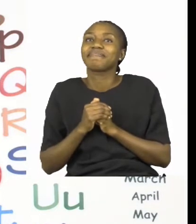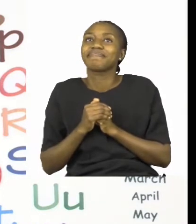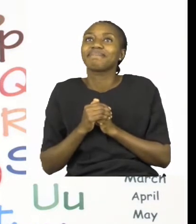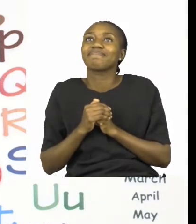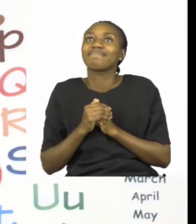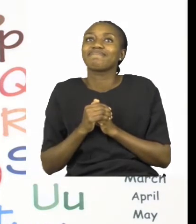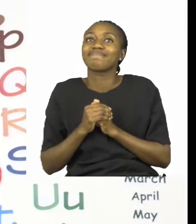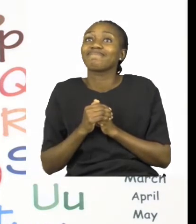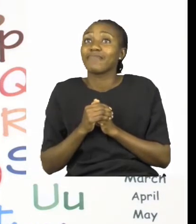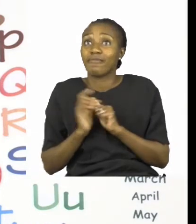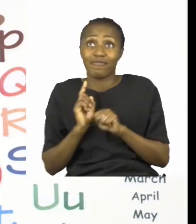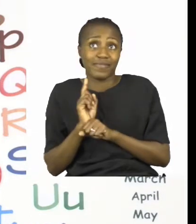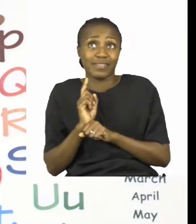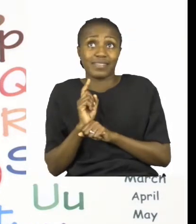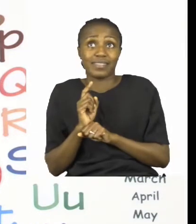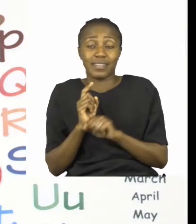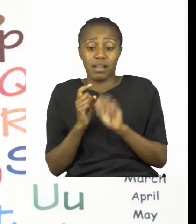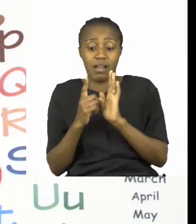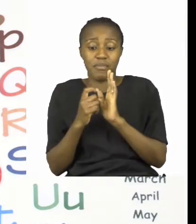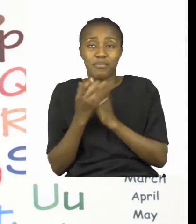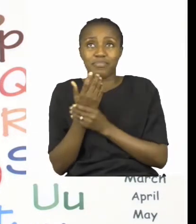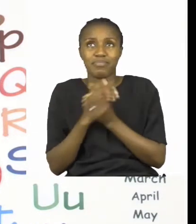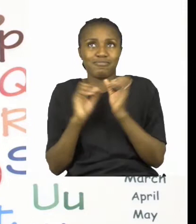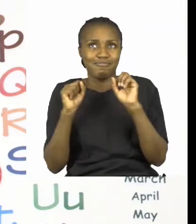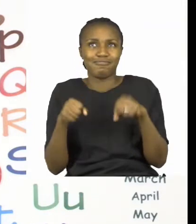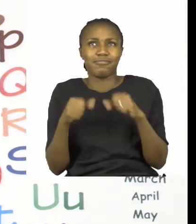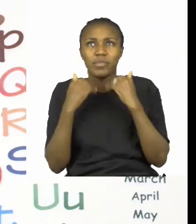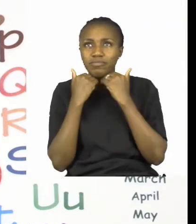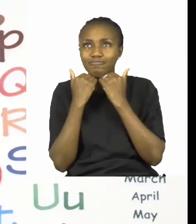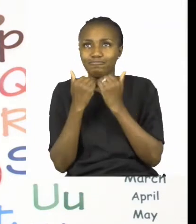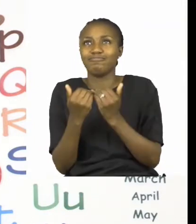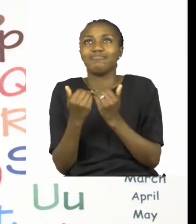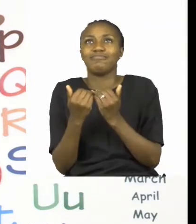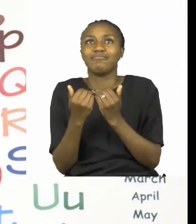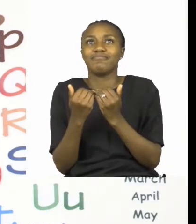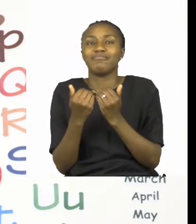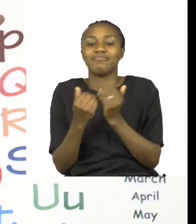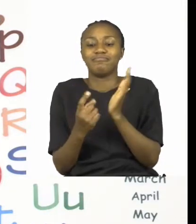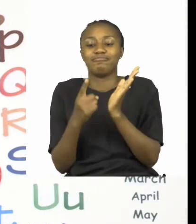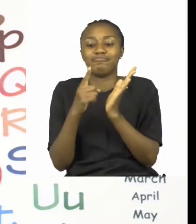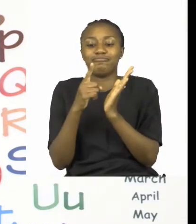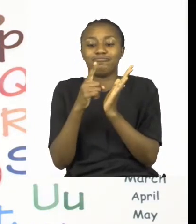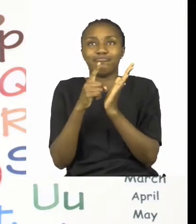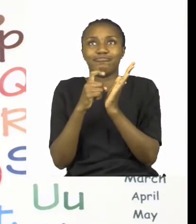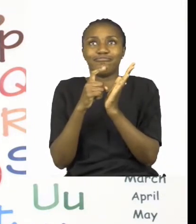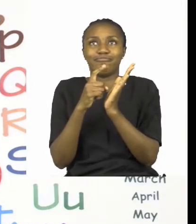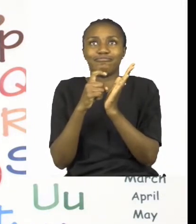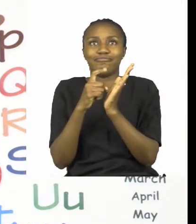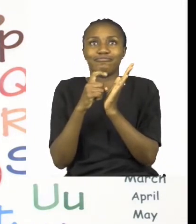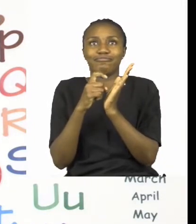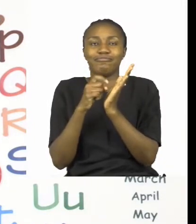animals. And before we get into any lessons, boys and girls, we know that we need to sanitize. So let's take our